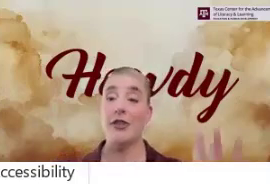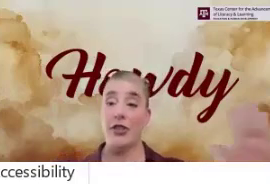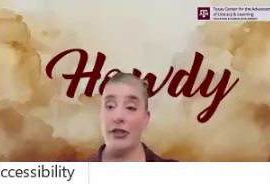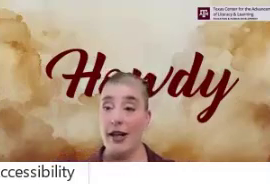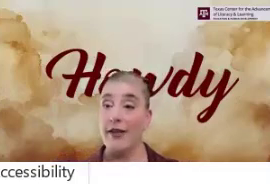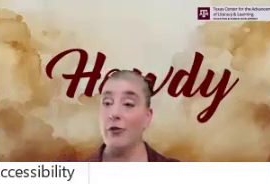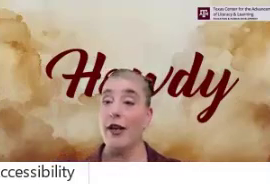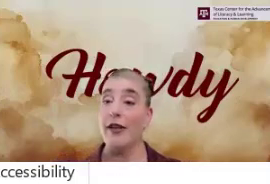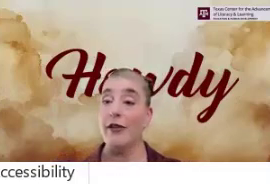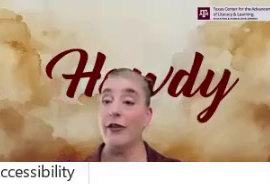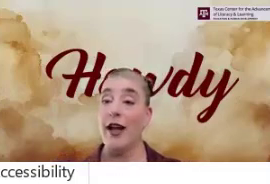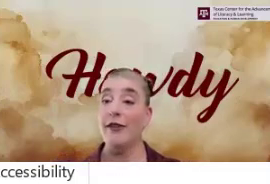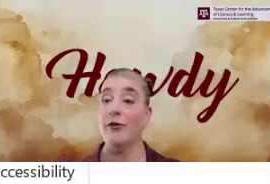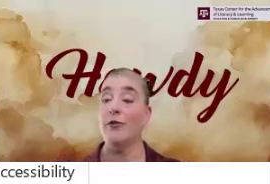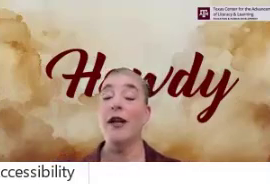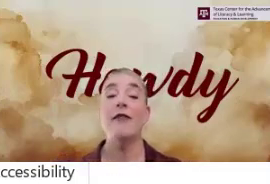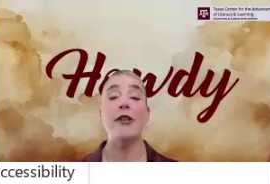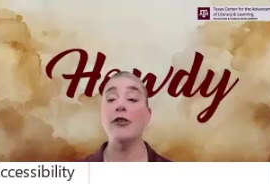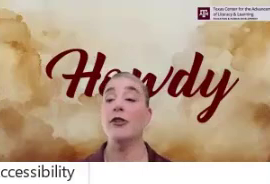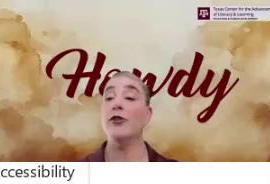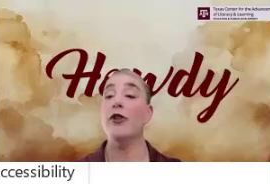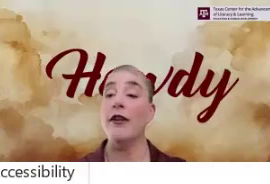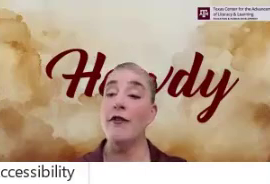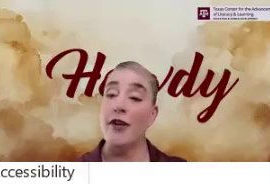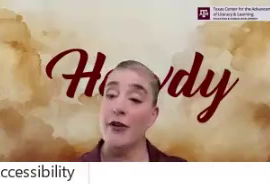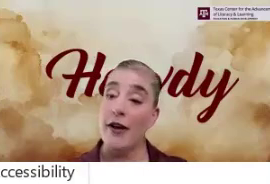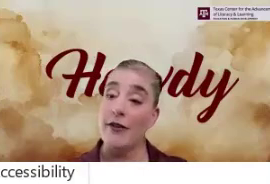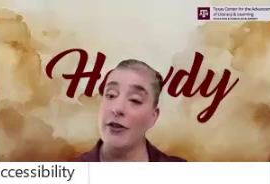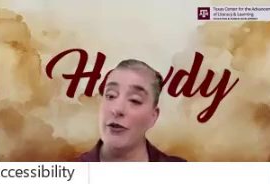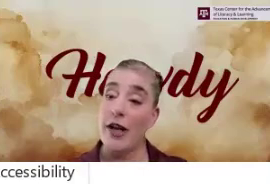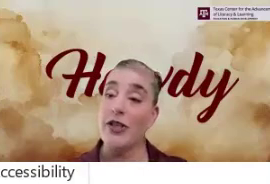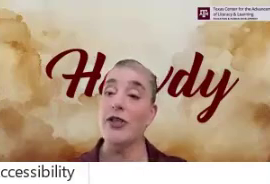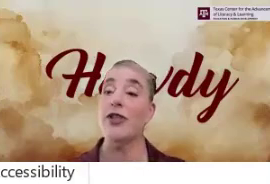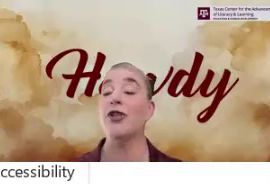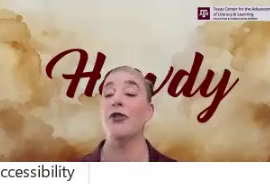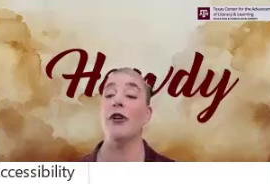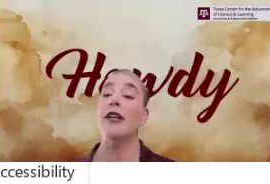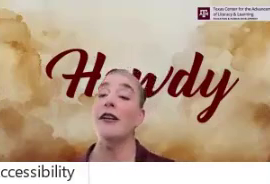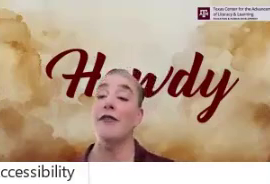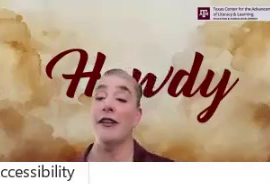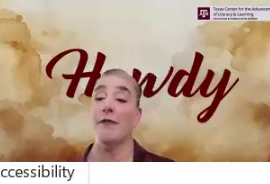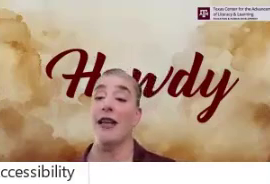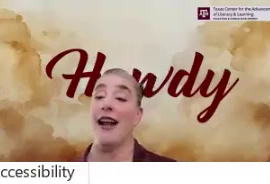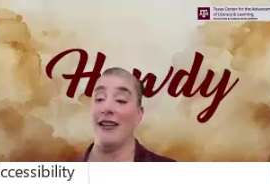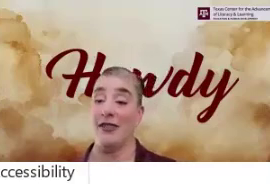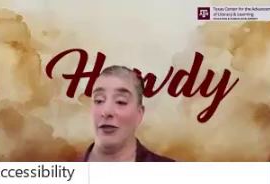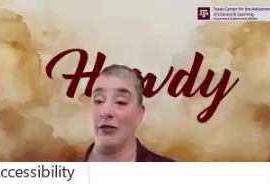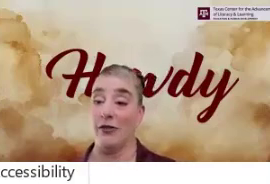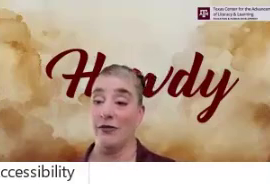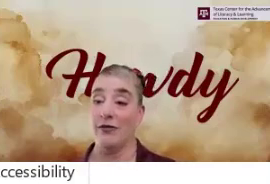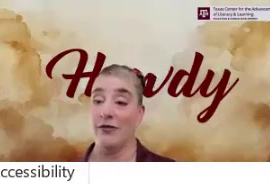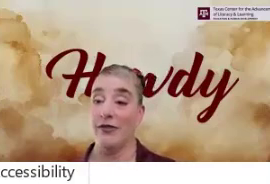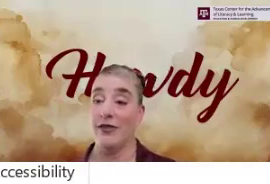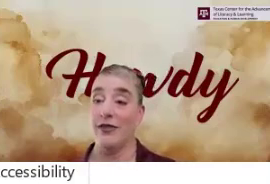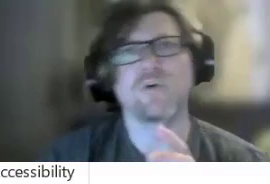else, it's just like the regular classroom. They're still trying to figure out the directions and you're already giving them the